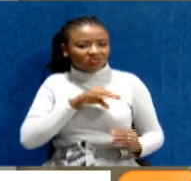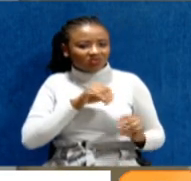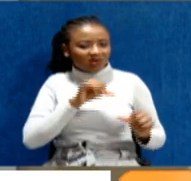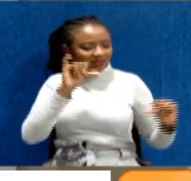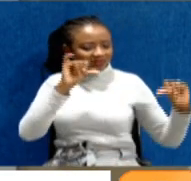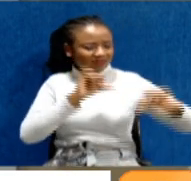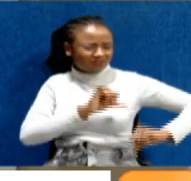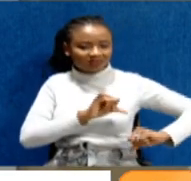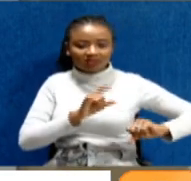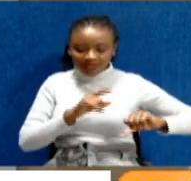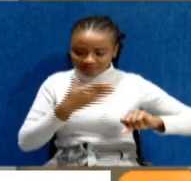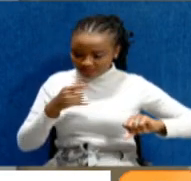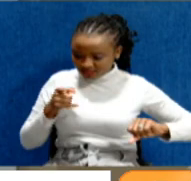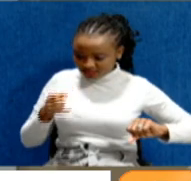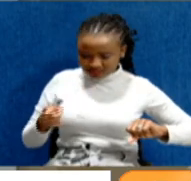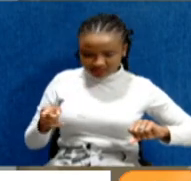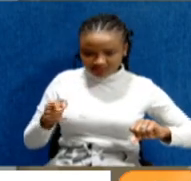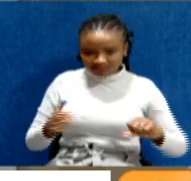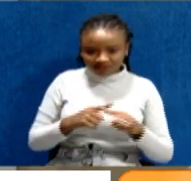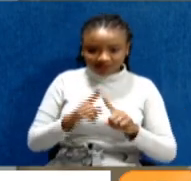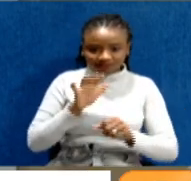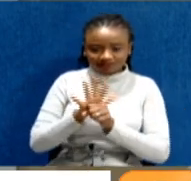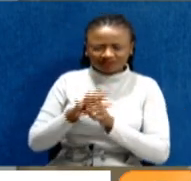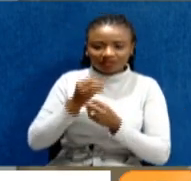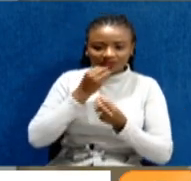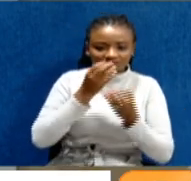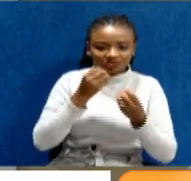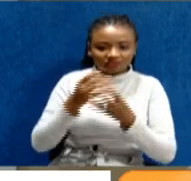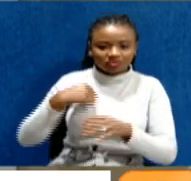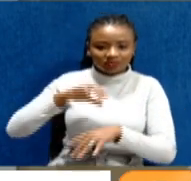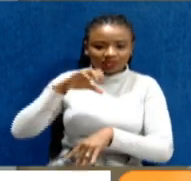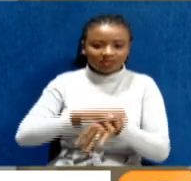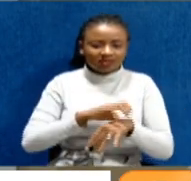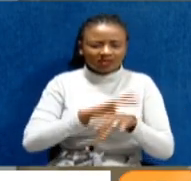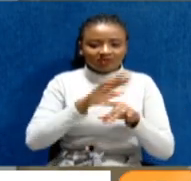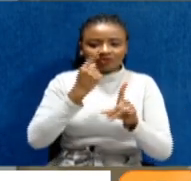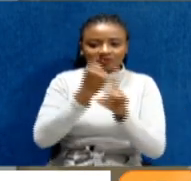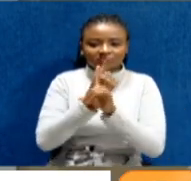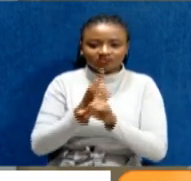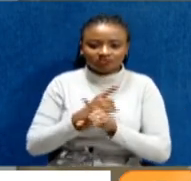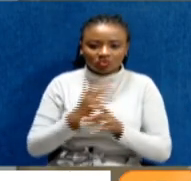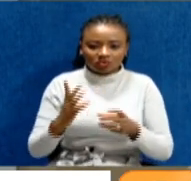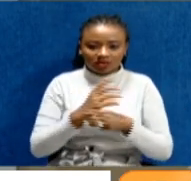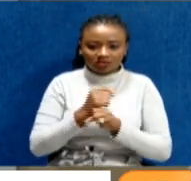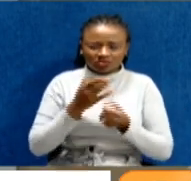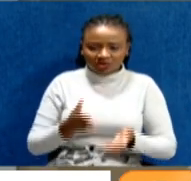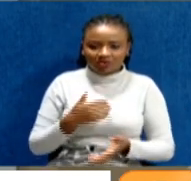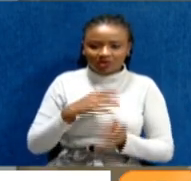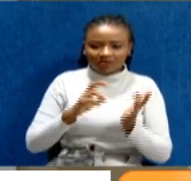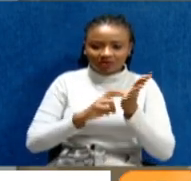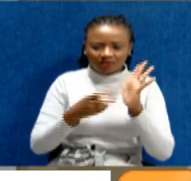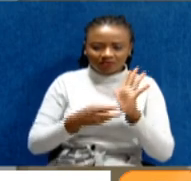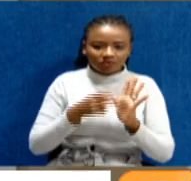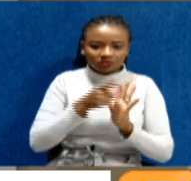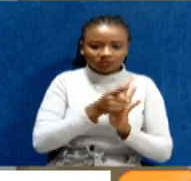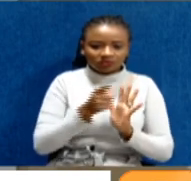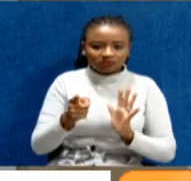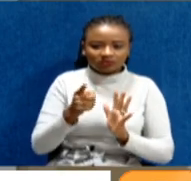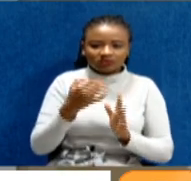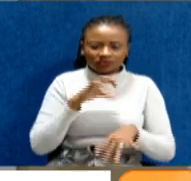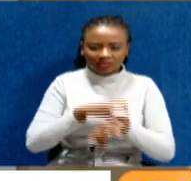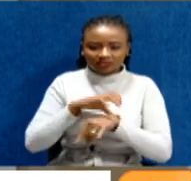that a lot of information is being generated by different organizations. We are working in a project that is generating a